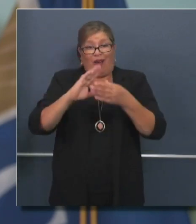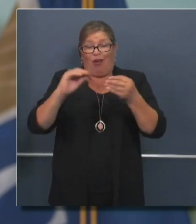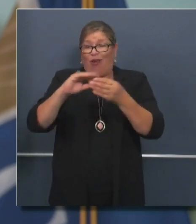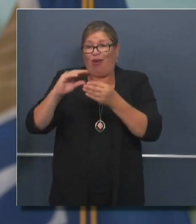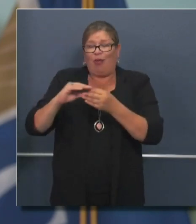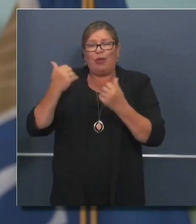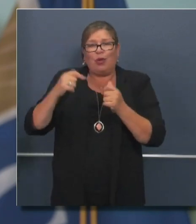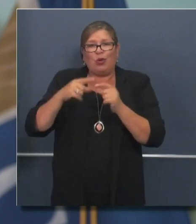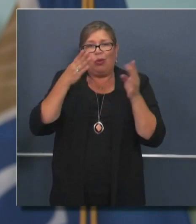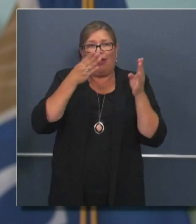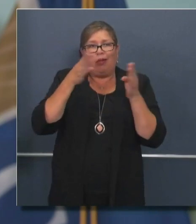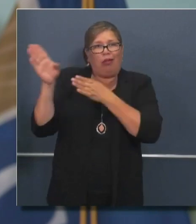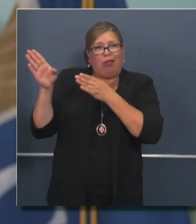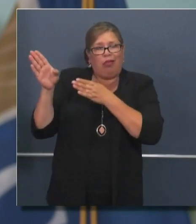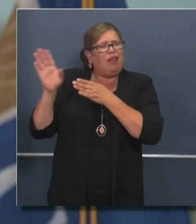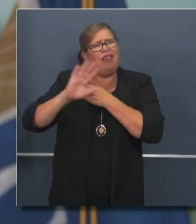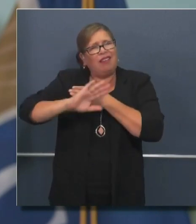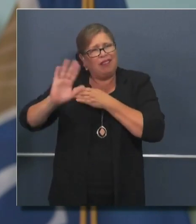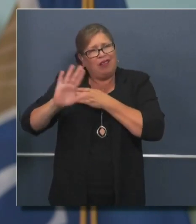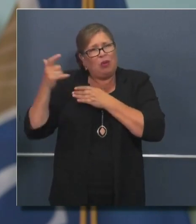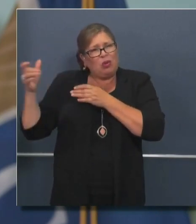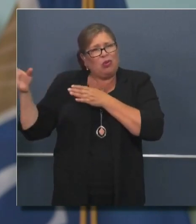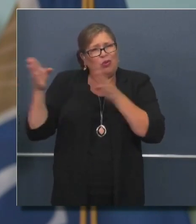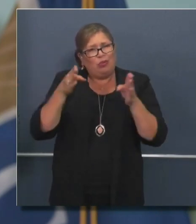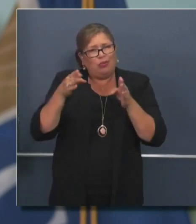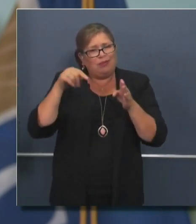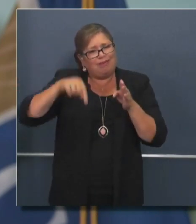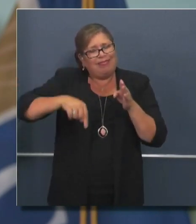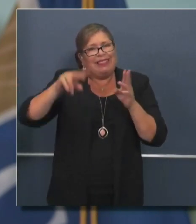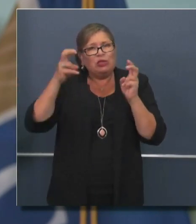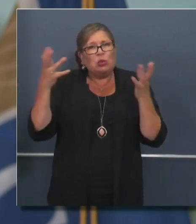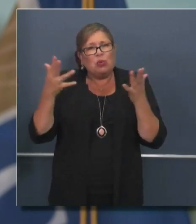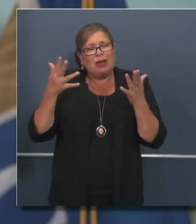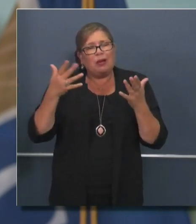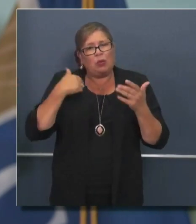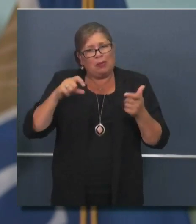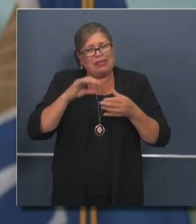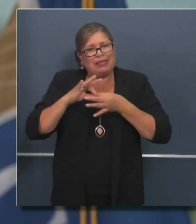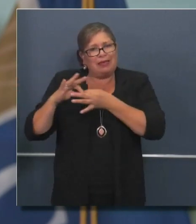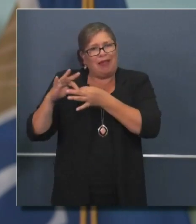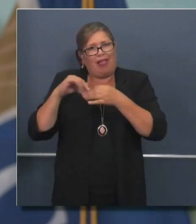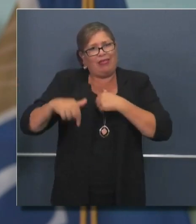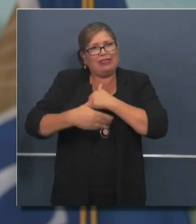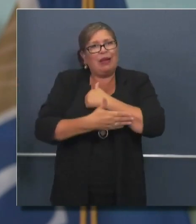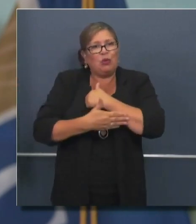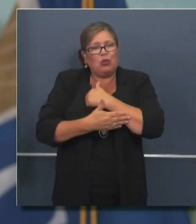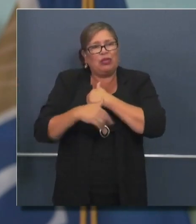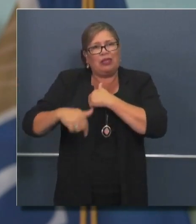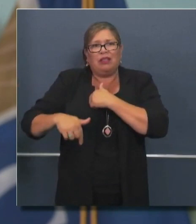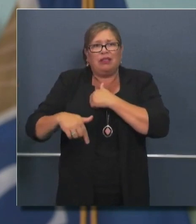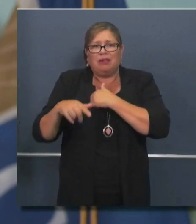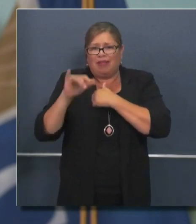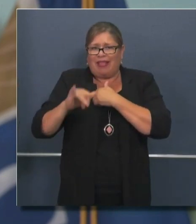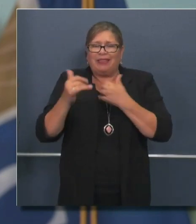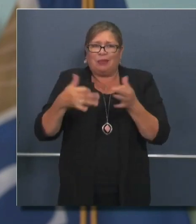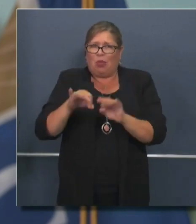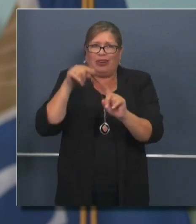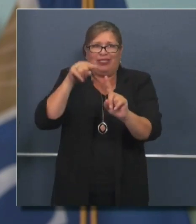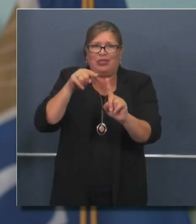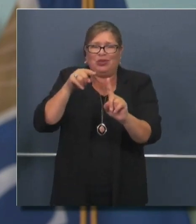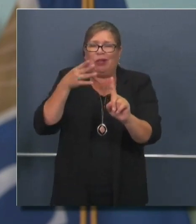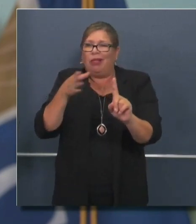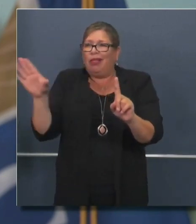frame of focus is dealing with the issue of trying to unite this country, not along the lines of Democrats